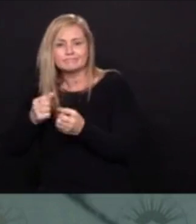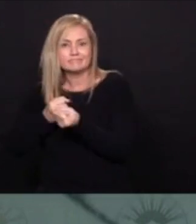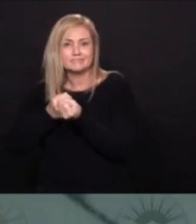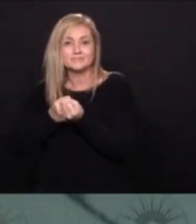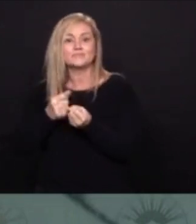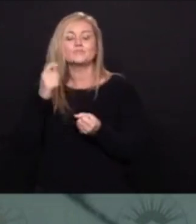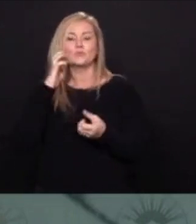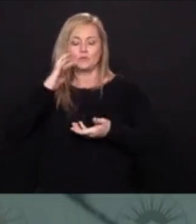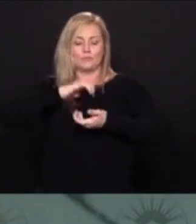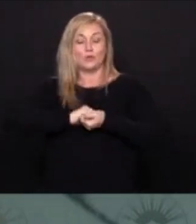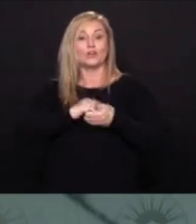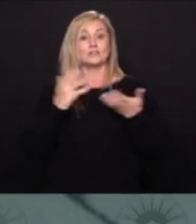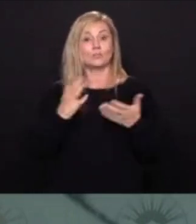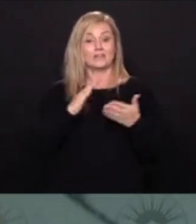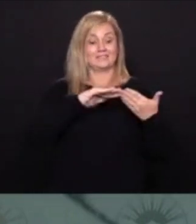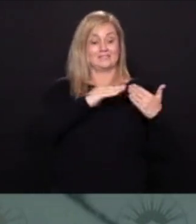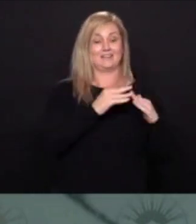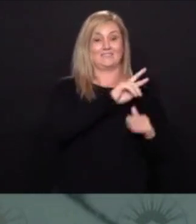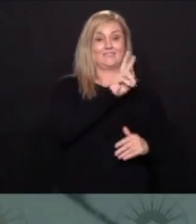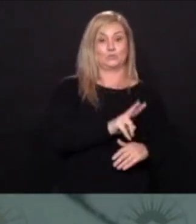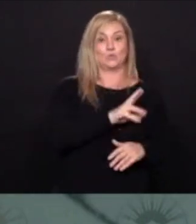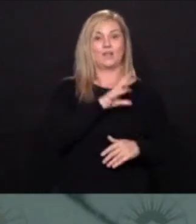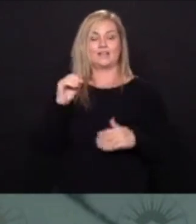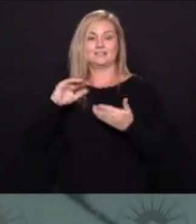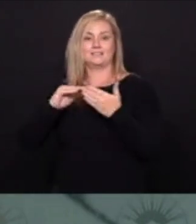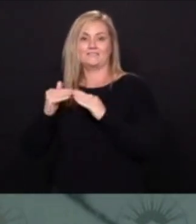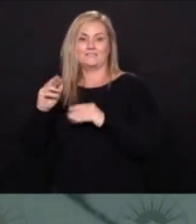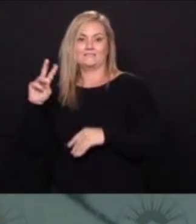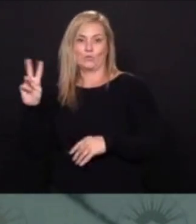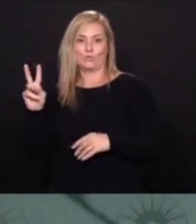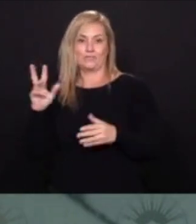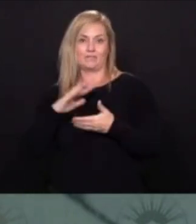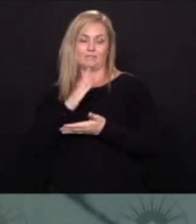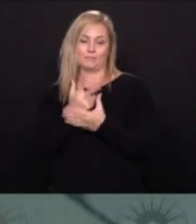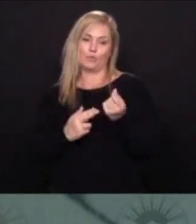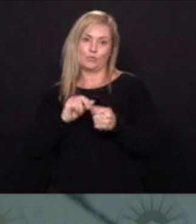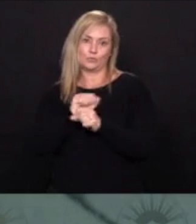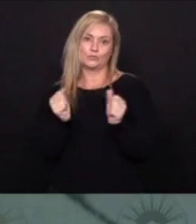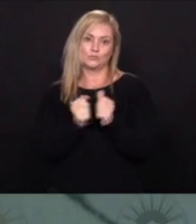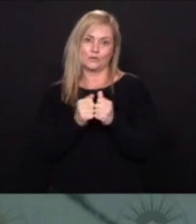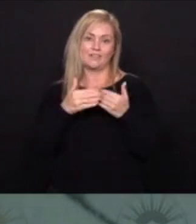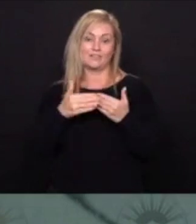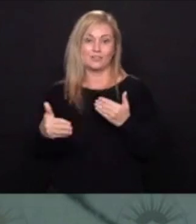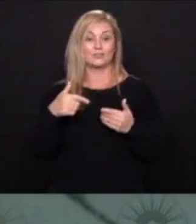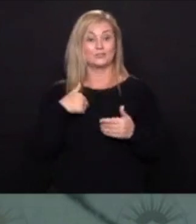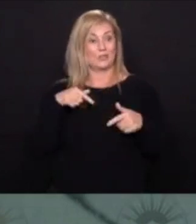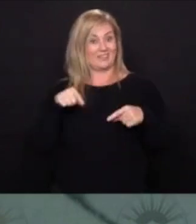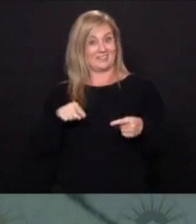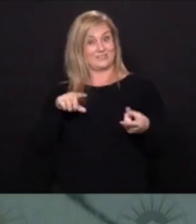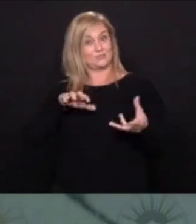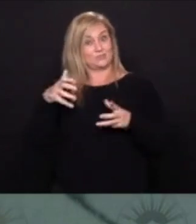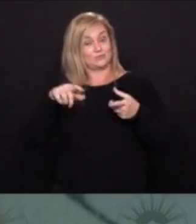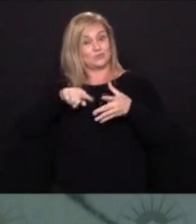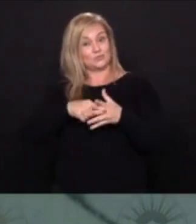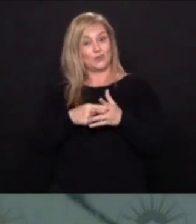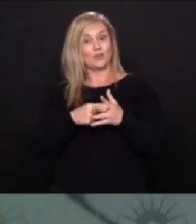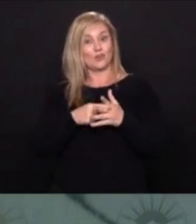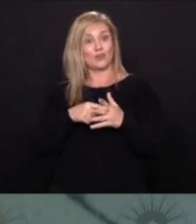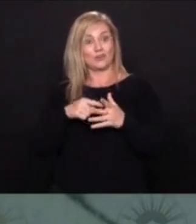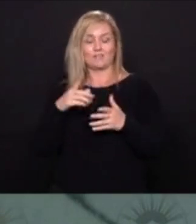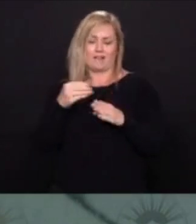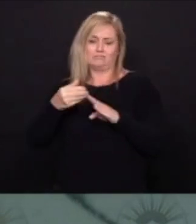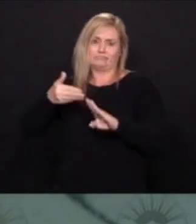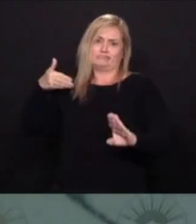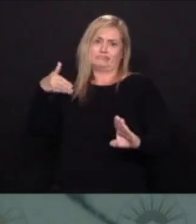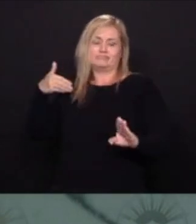of Victoria and the City of Vancouver. Since the beginning of this crisis and before, BC Housing has been working